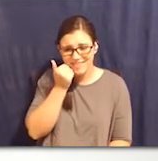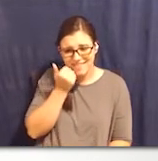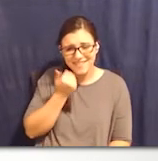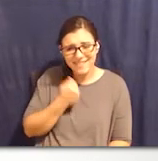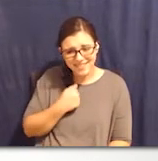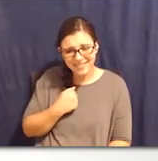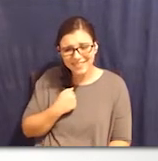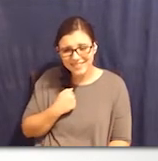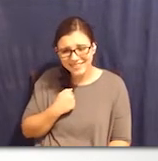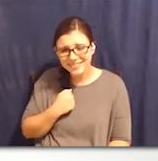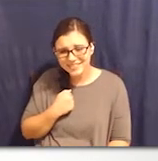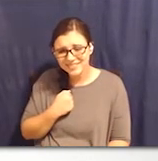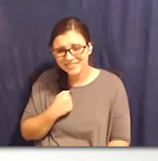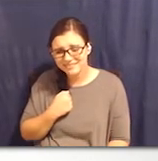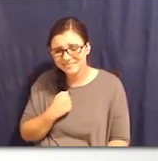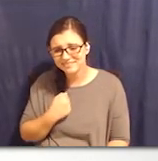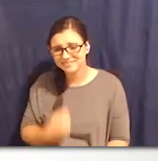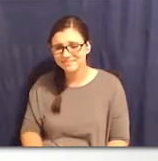light.